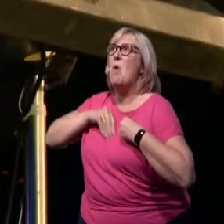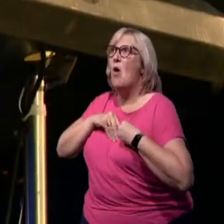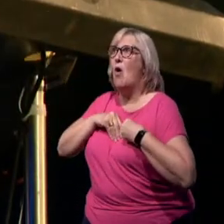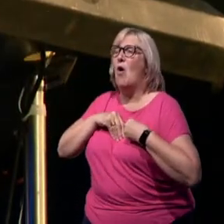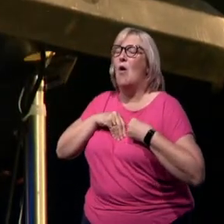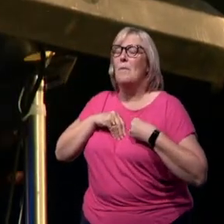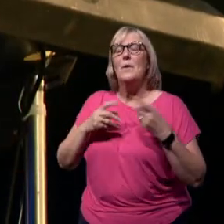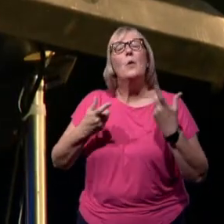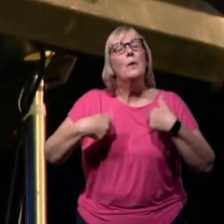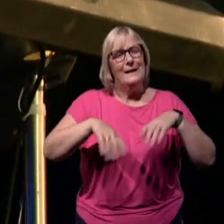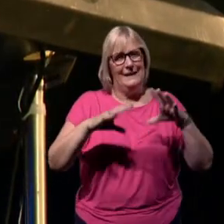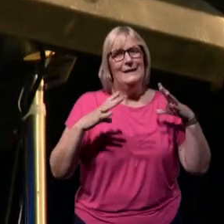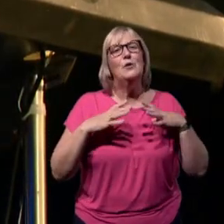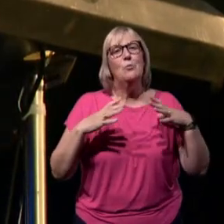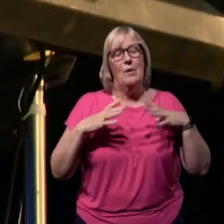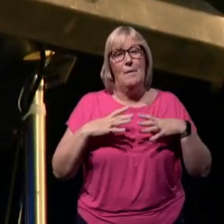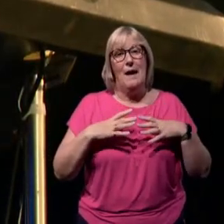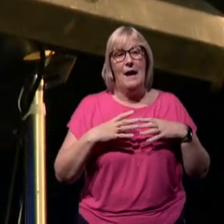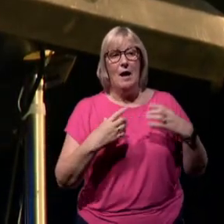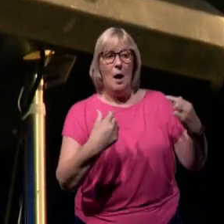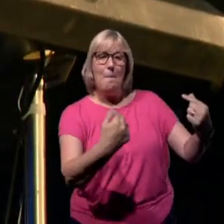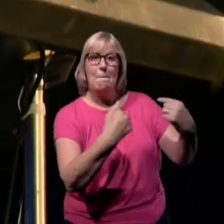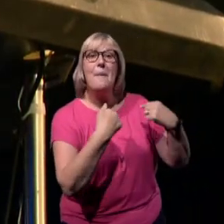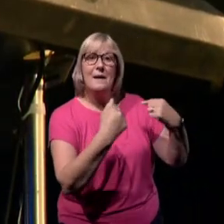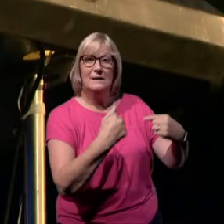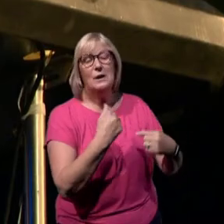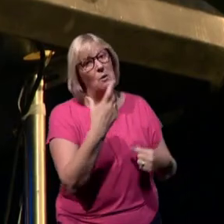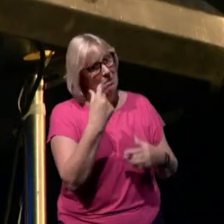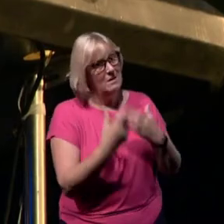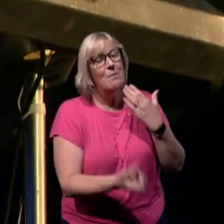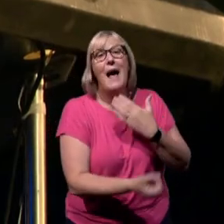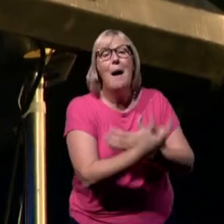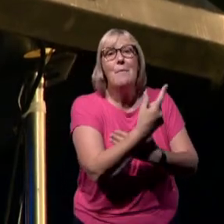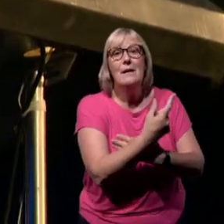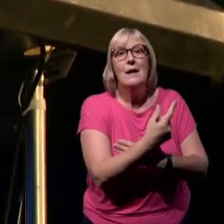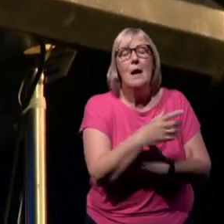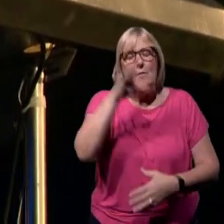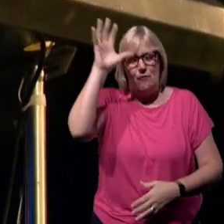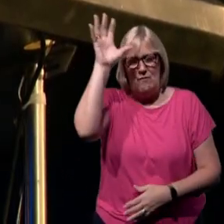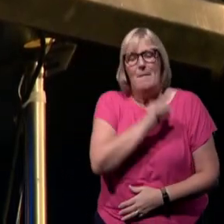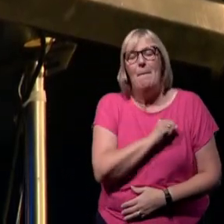Let us prepare ourselves for persecution by remembering this.